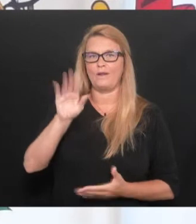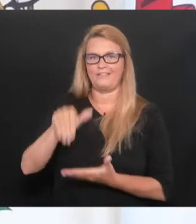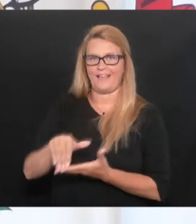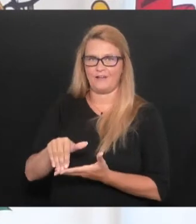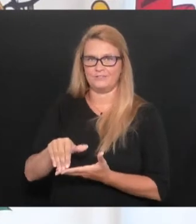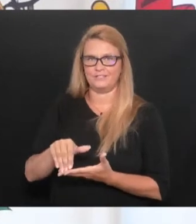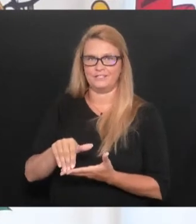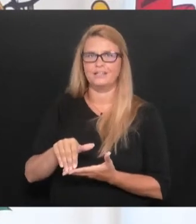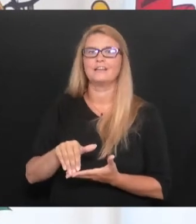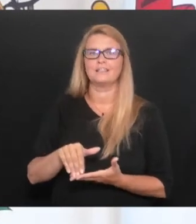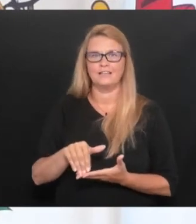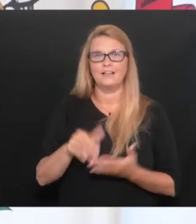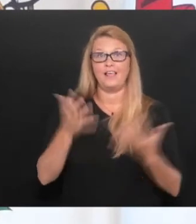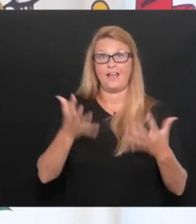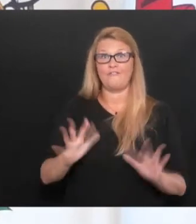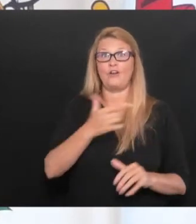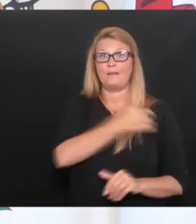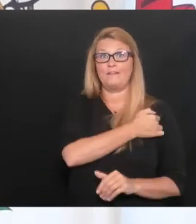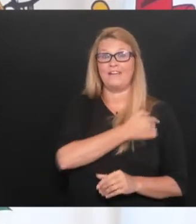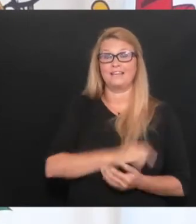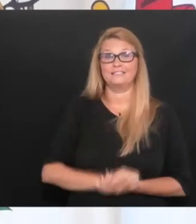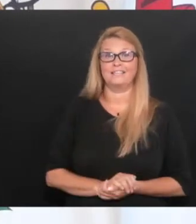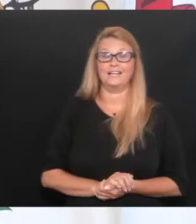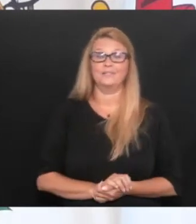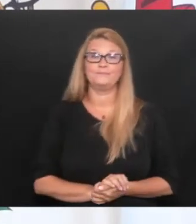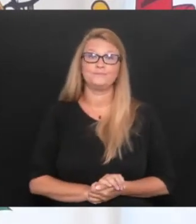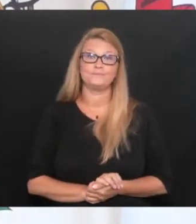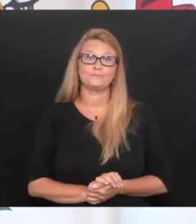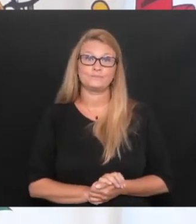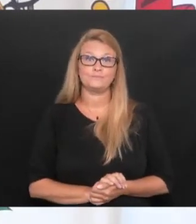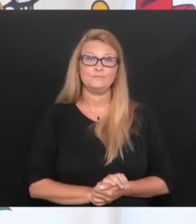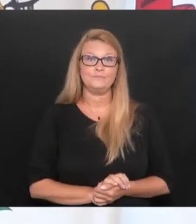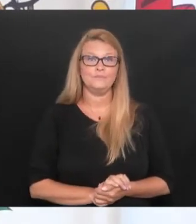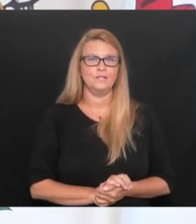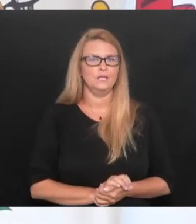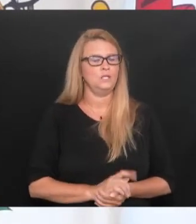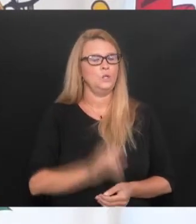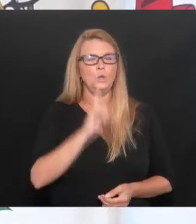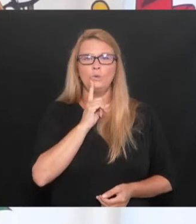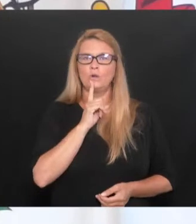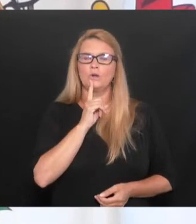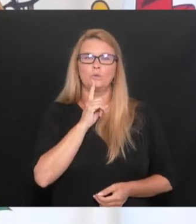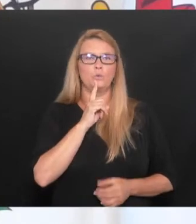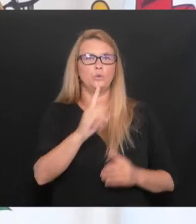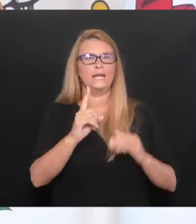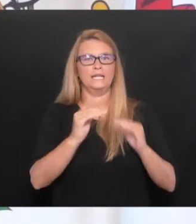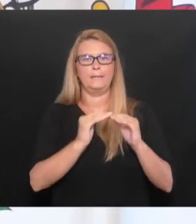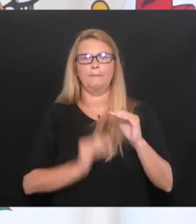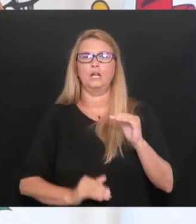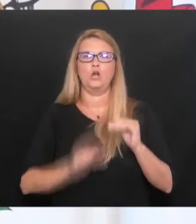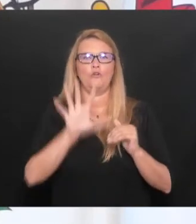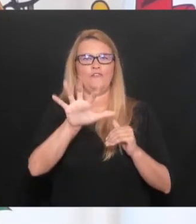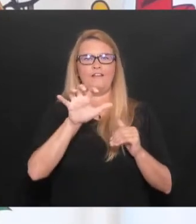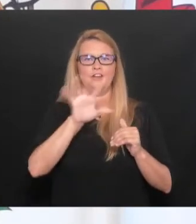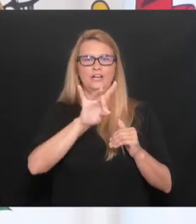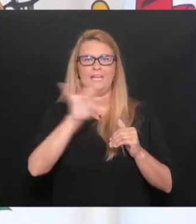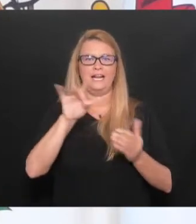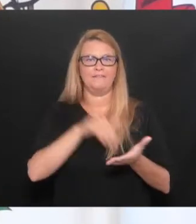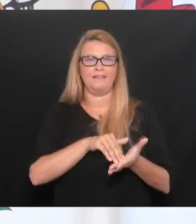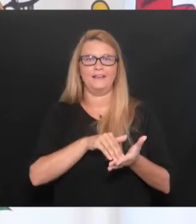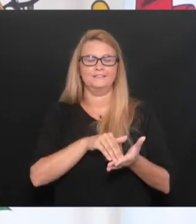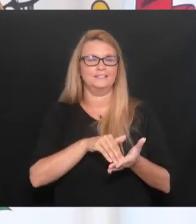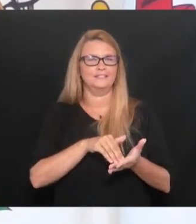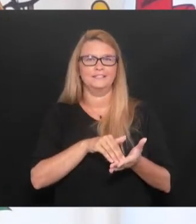1,064,000 that have been vaccinated. When you put that all together, you are so significantly below 588,000, it's